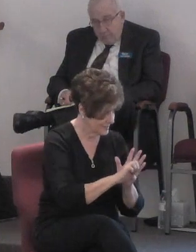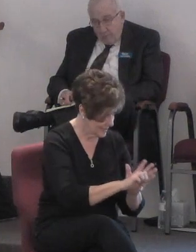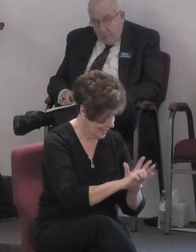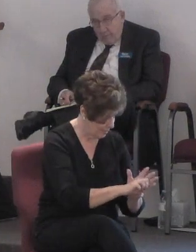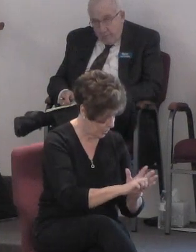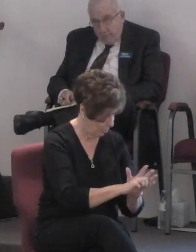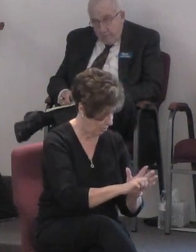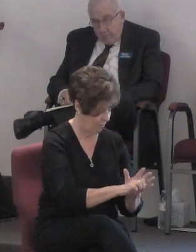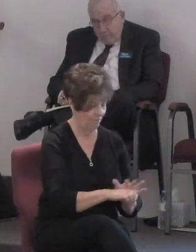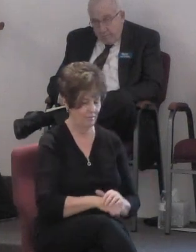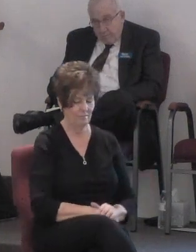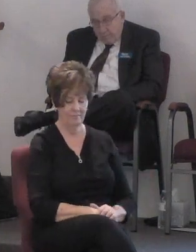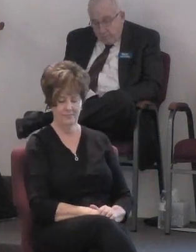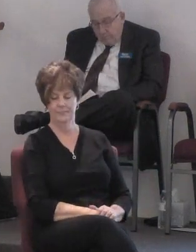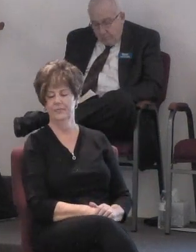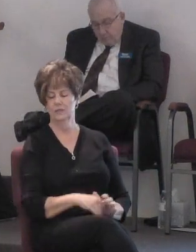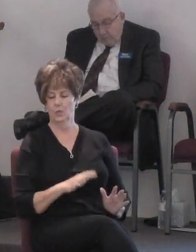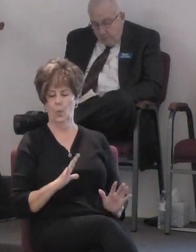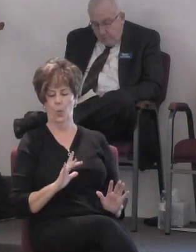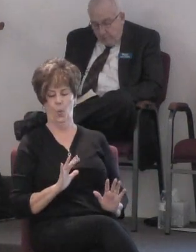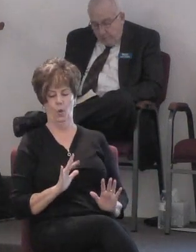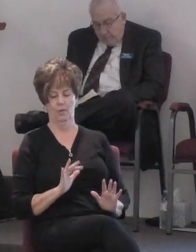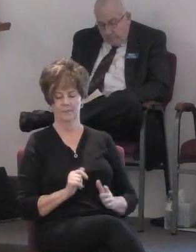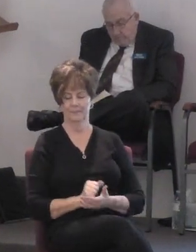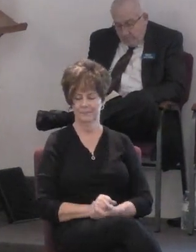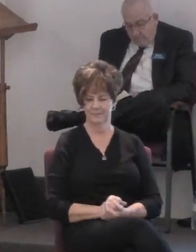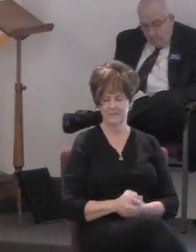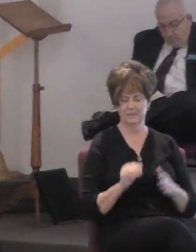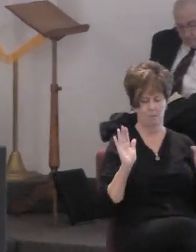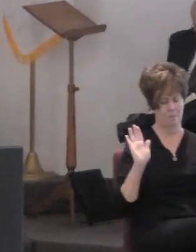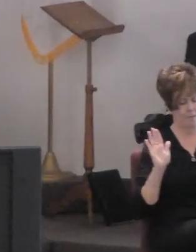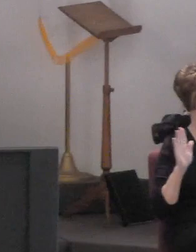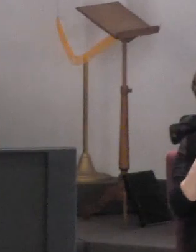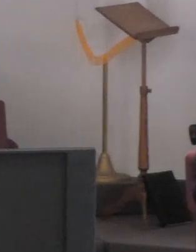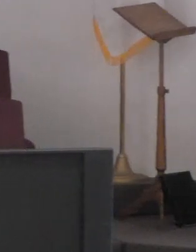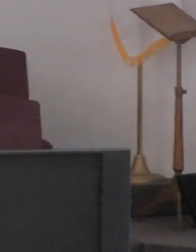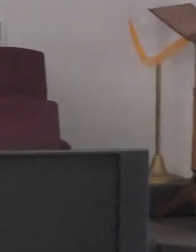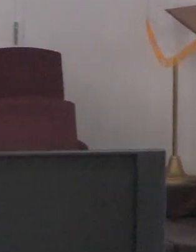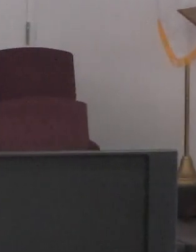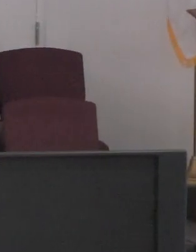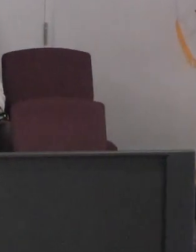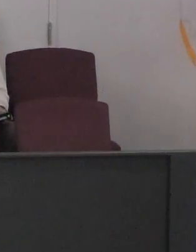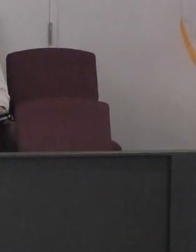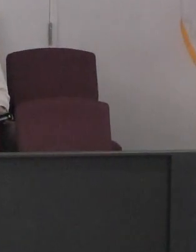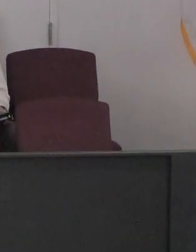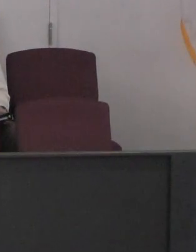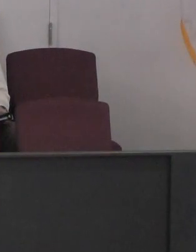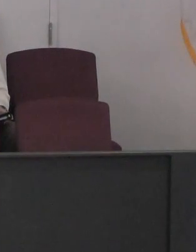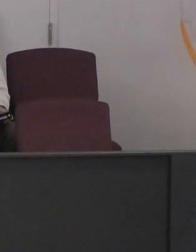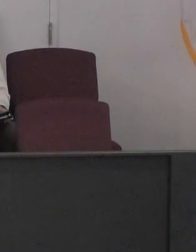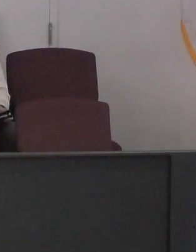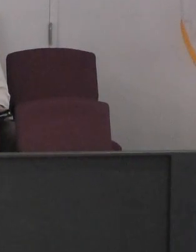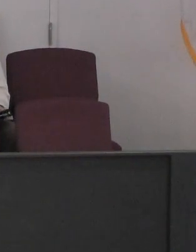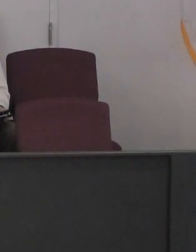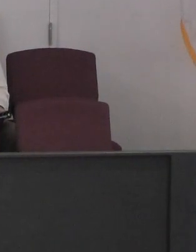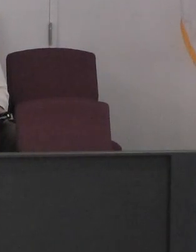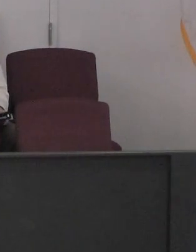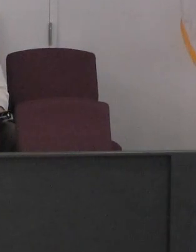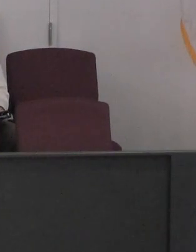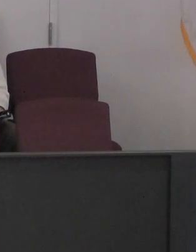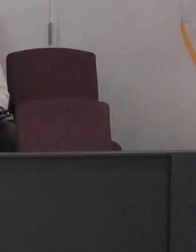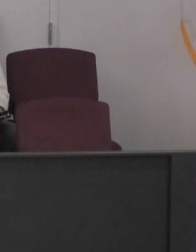This is really cool. It's an amazing thing to see what Jesus did. So go down to verse 4. Okay, verse